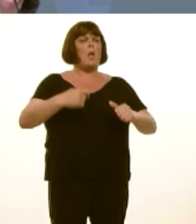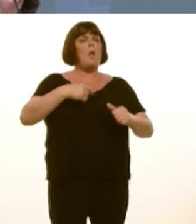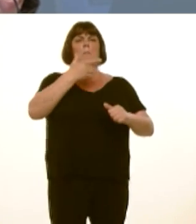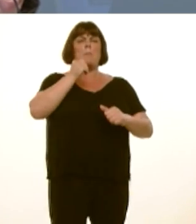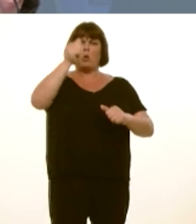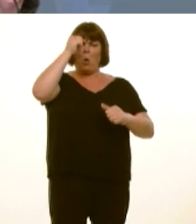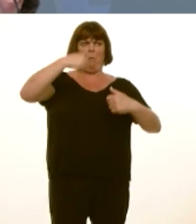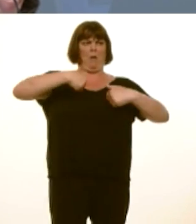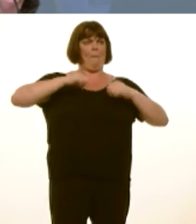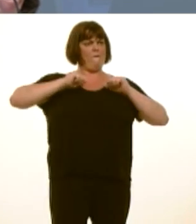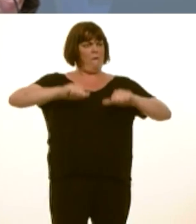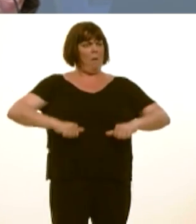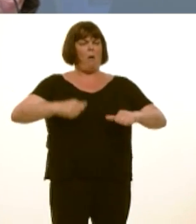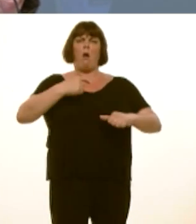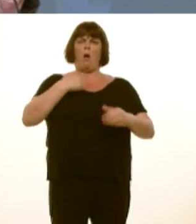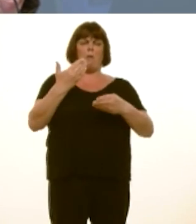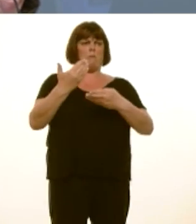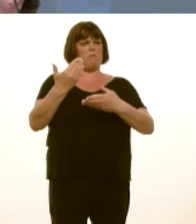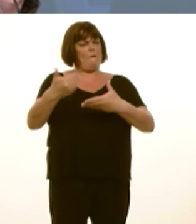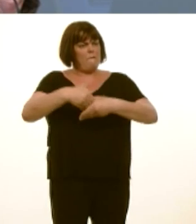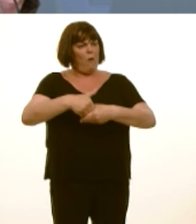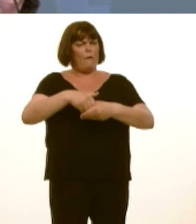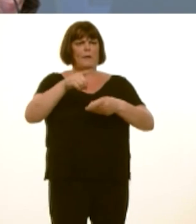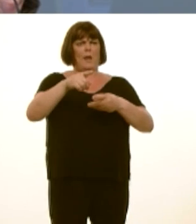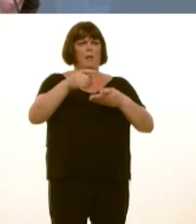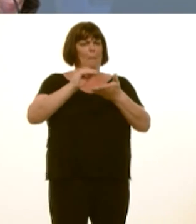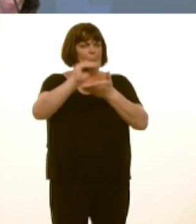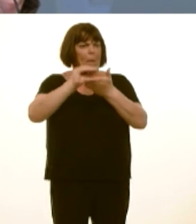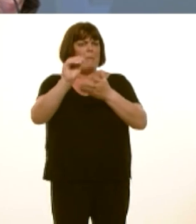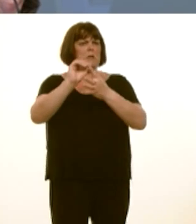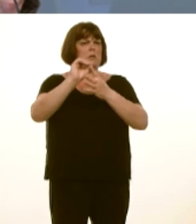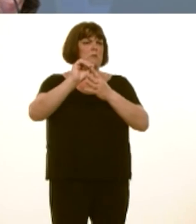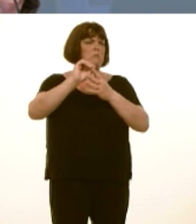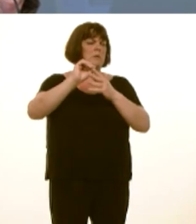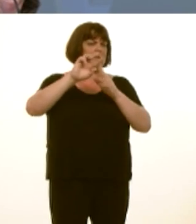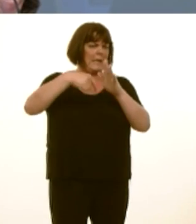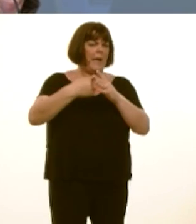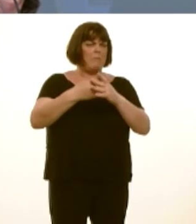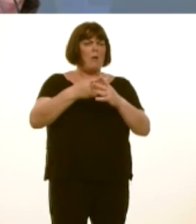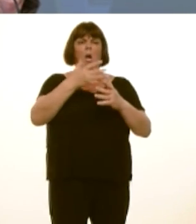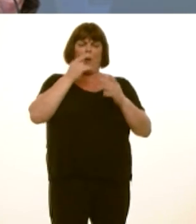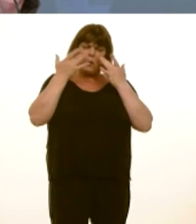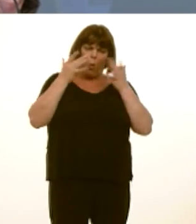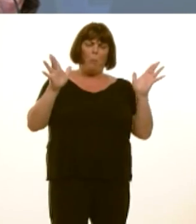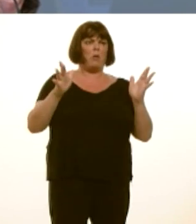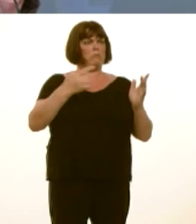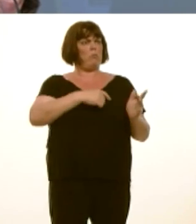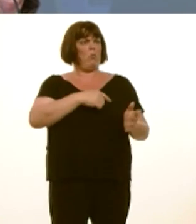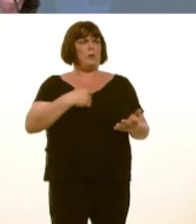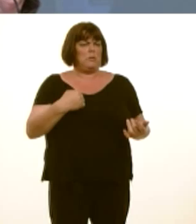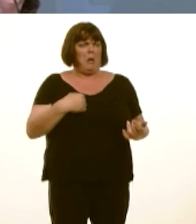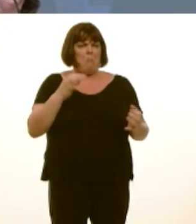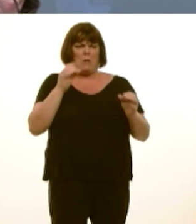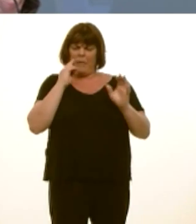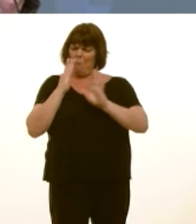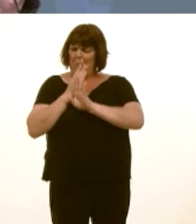am a farmer. I have an interest, obviously, in the scheme. There is no hiding of that interest. Order! There is no